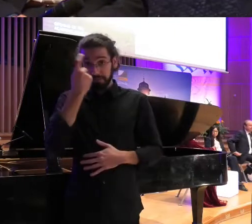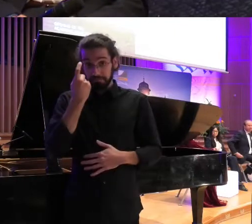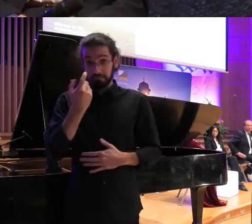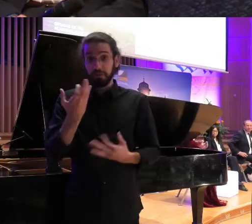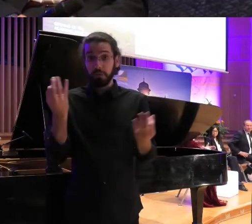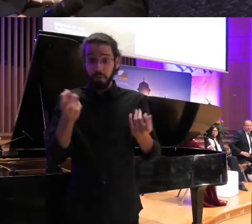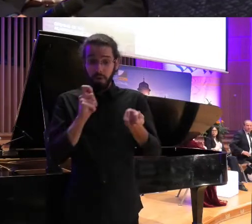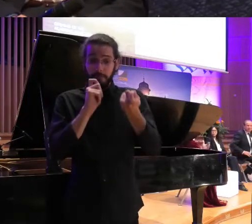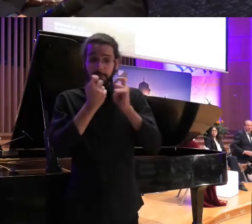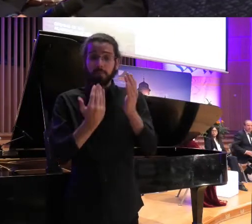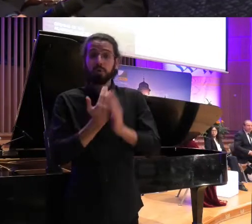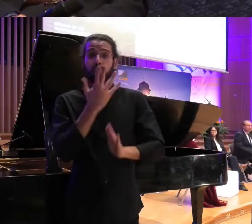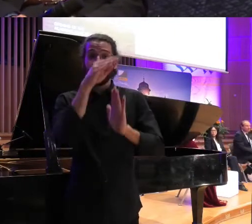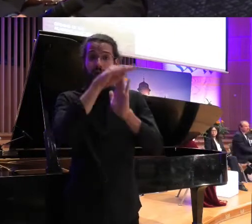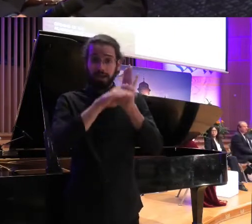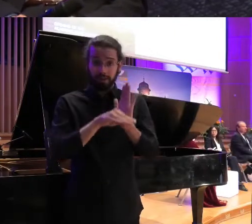let's say, you know,